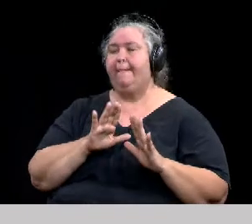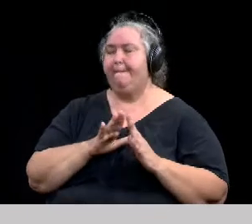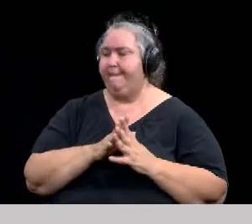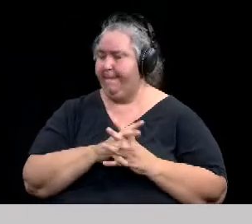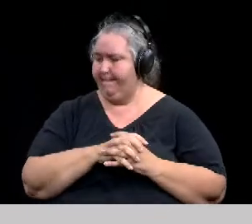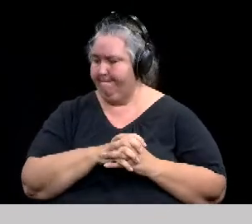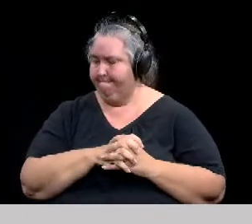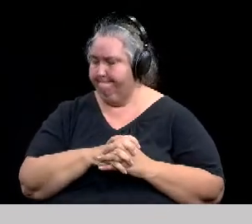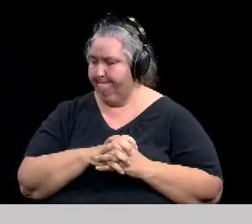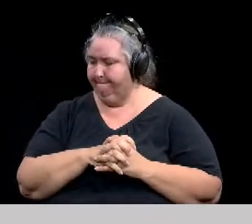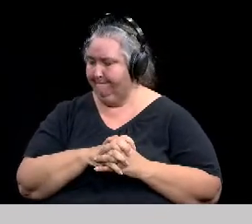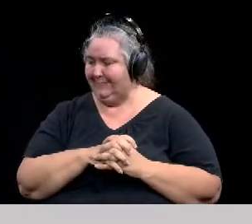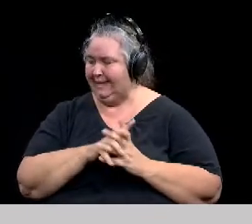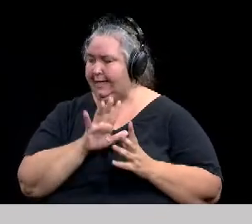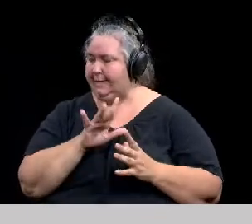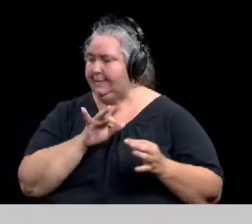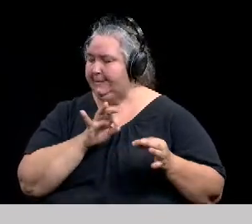we have